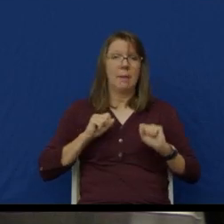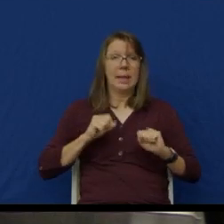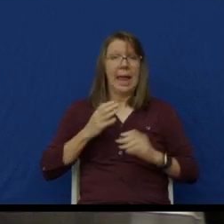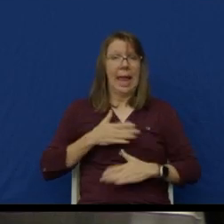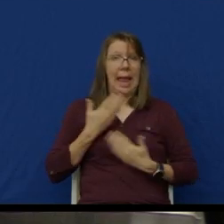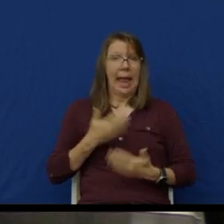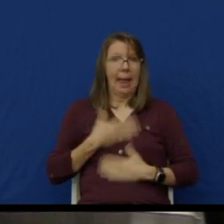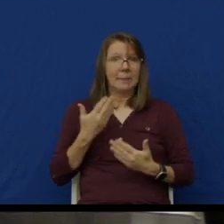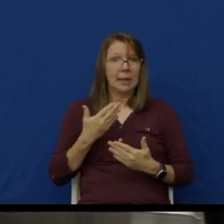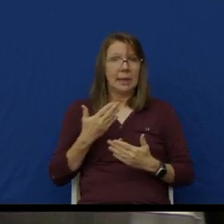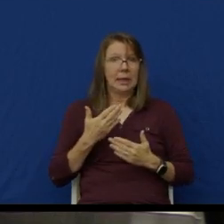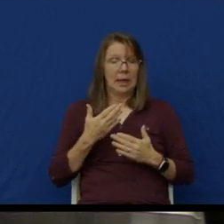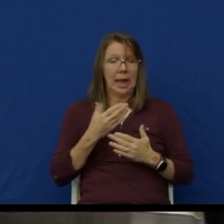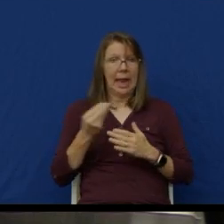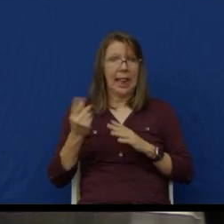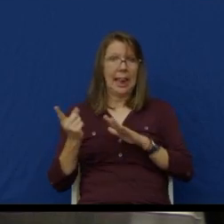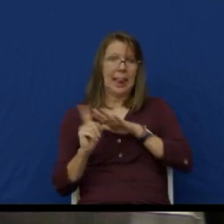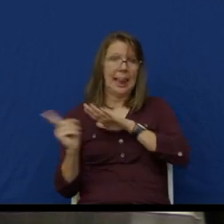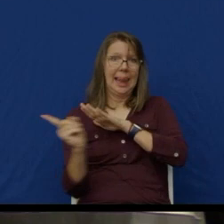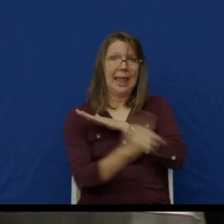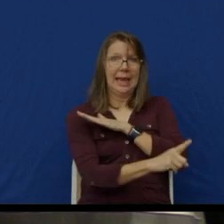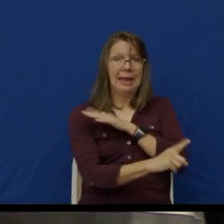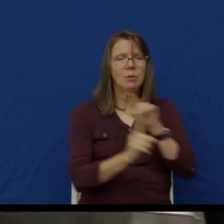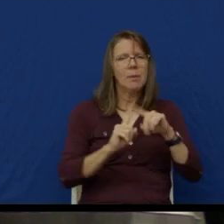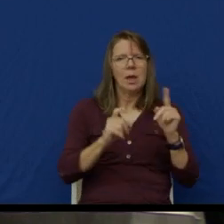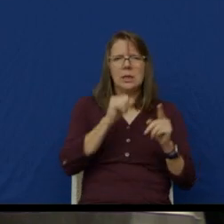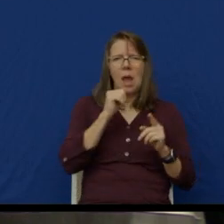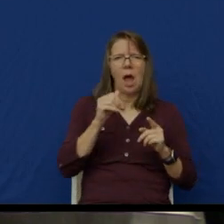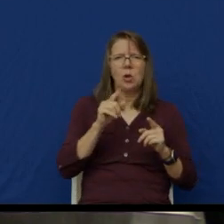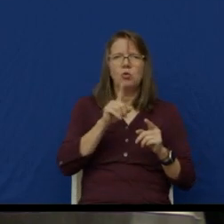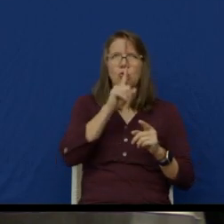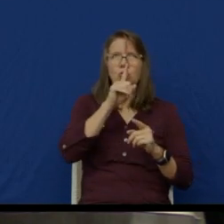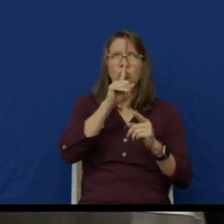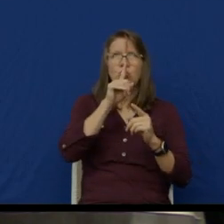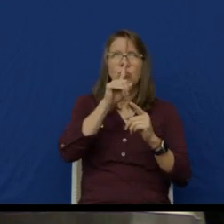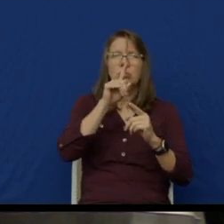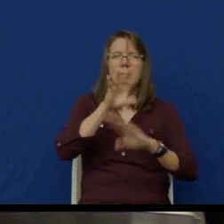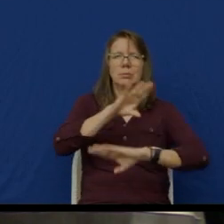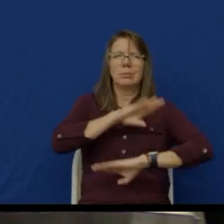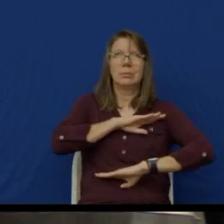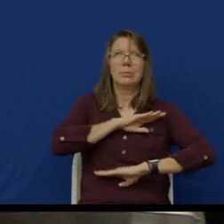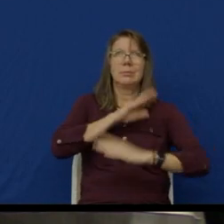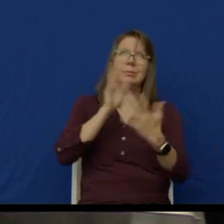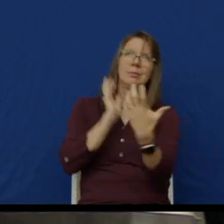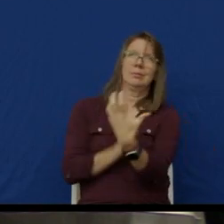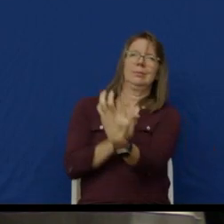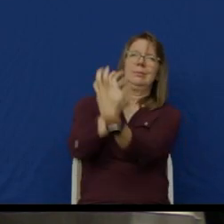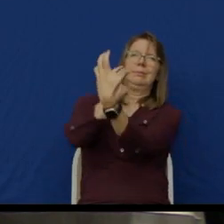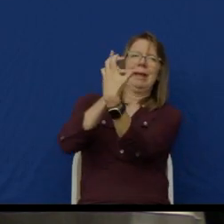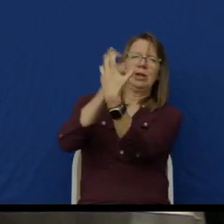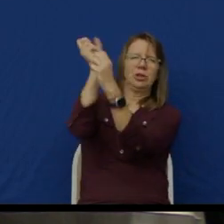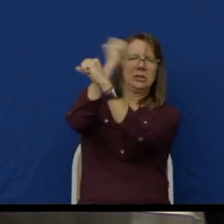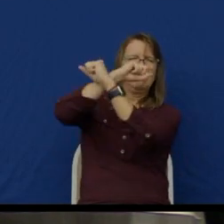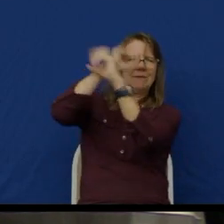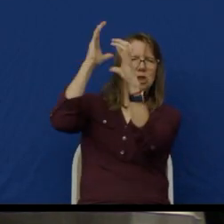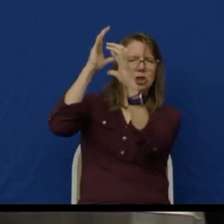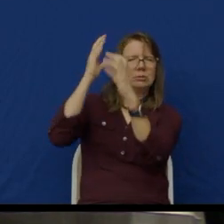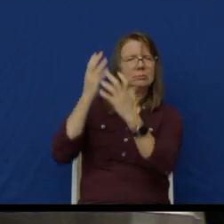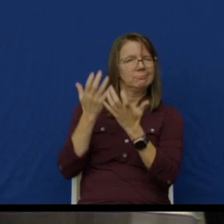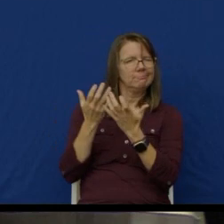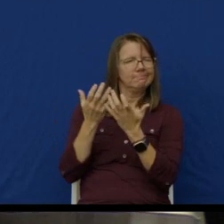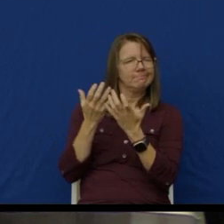longer. So I didn't fulfill the vision. So the other thing that